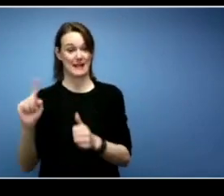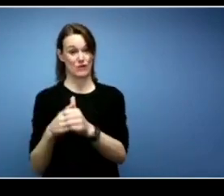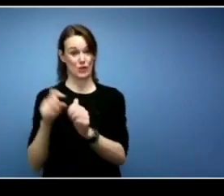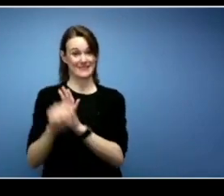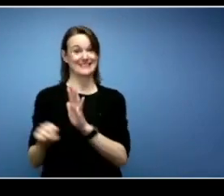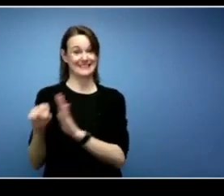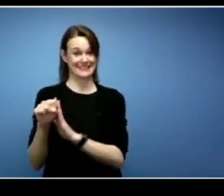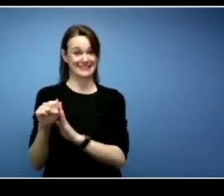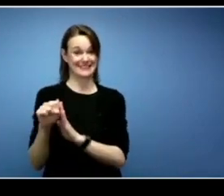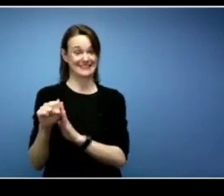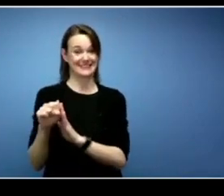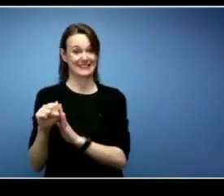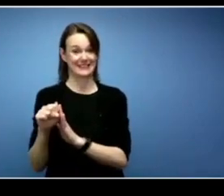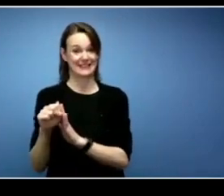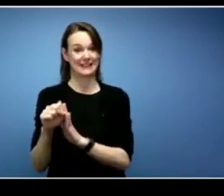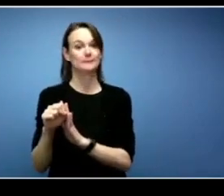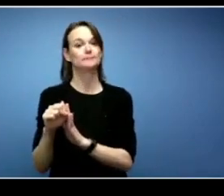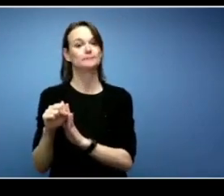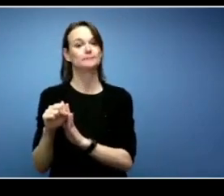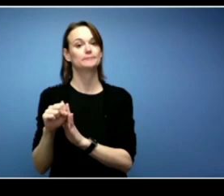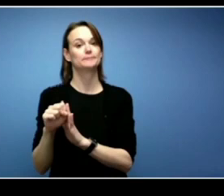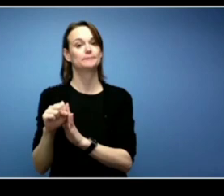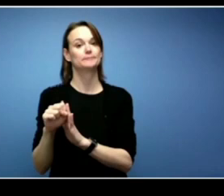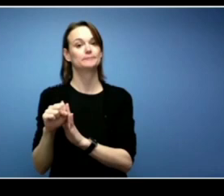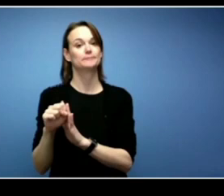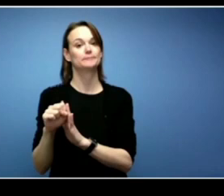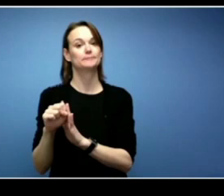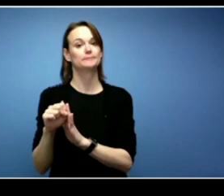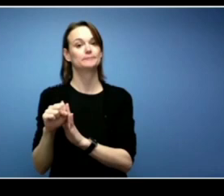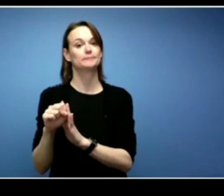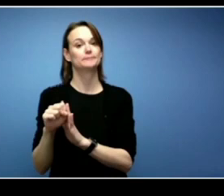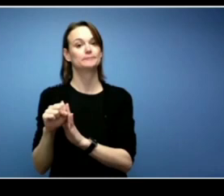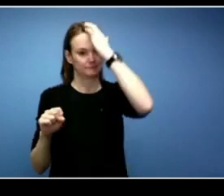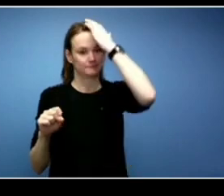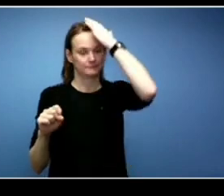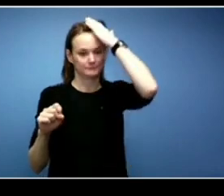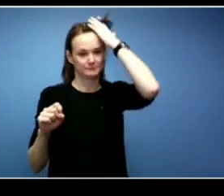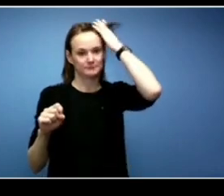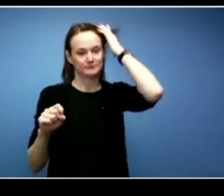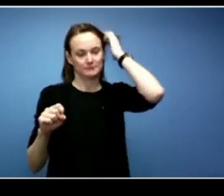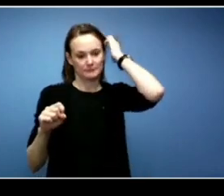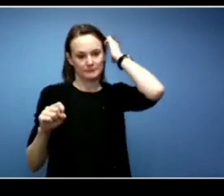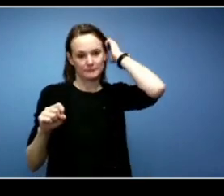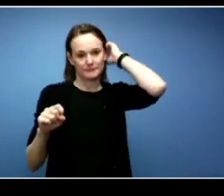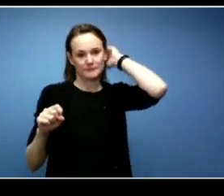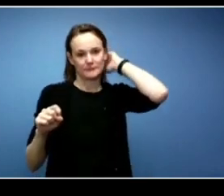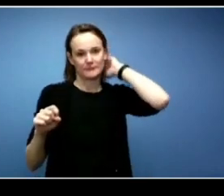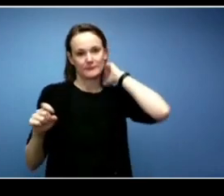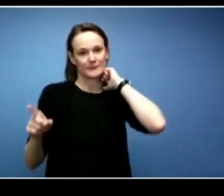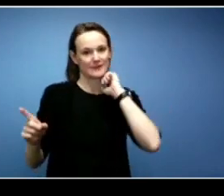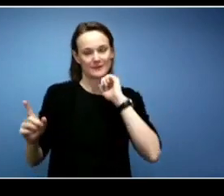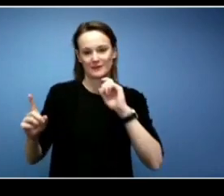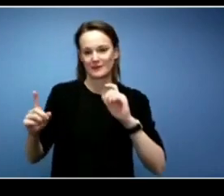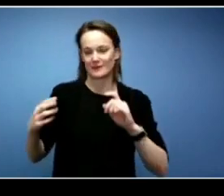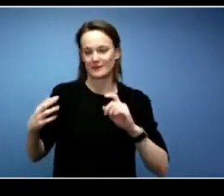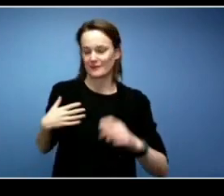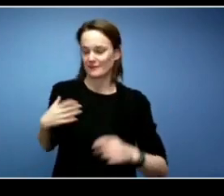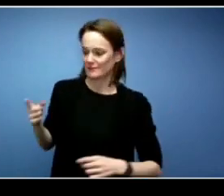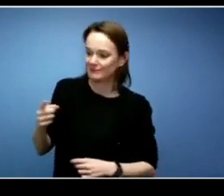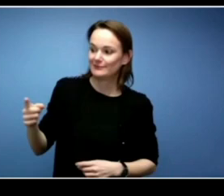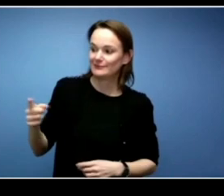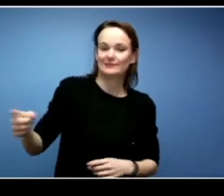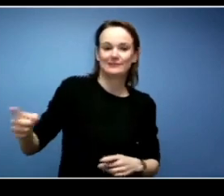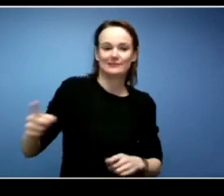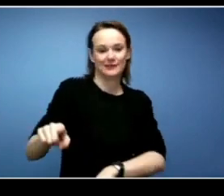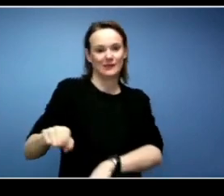season, you will hear that it has taken a long time for me to get to where I am today. My